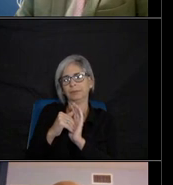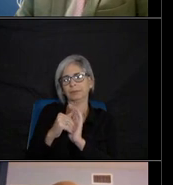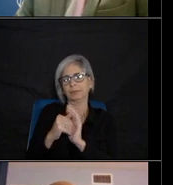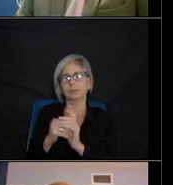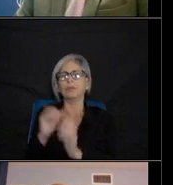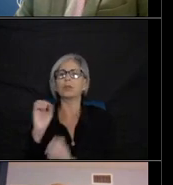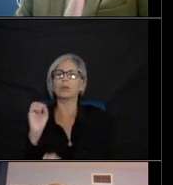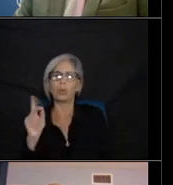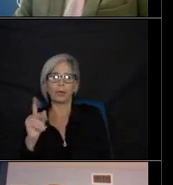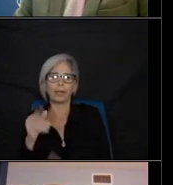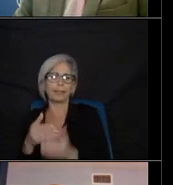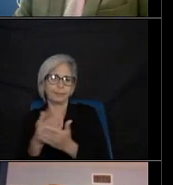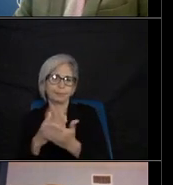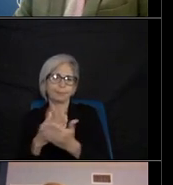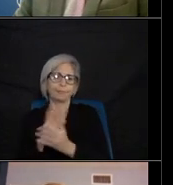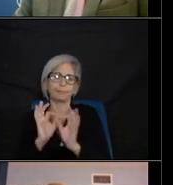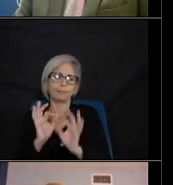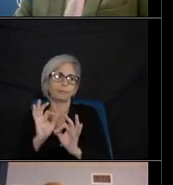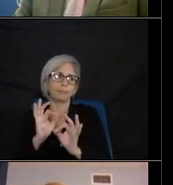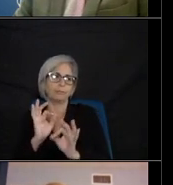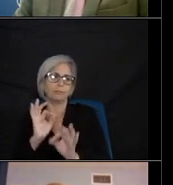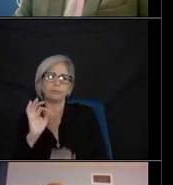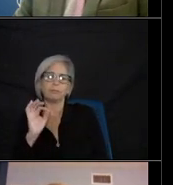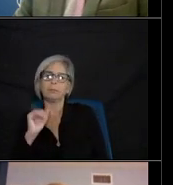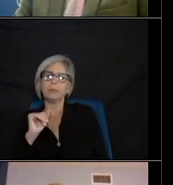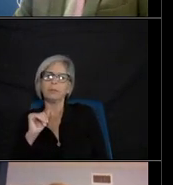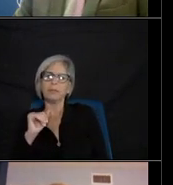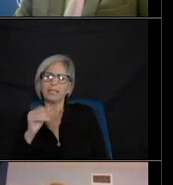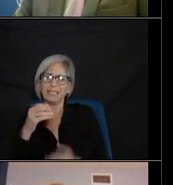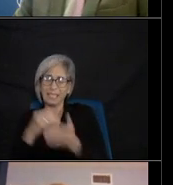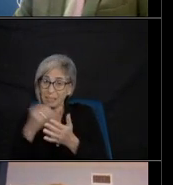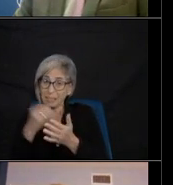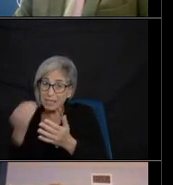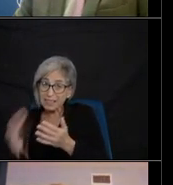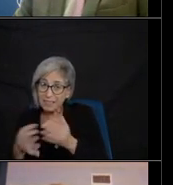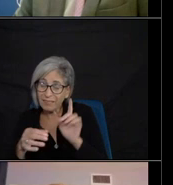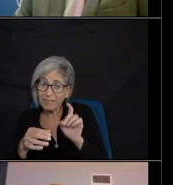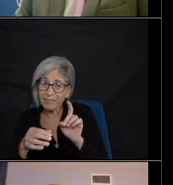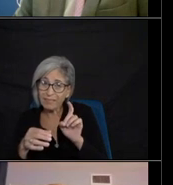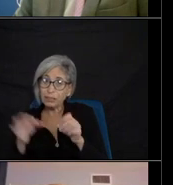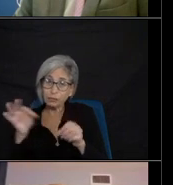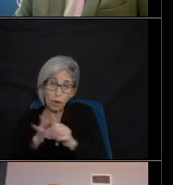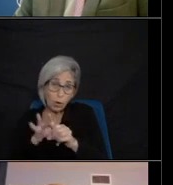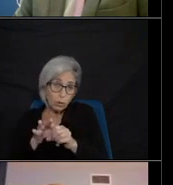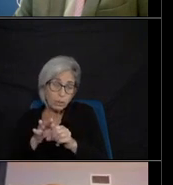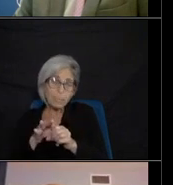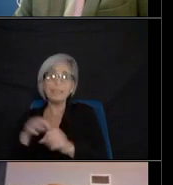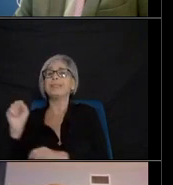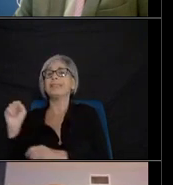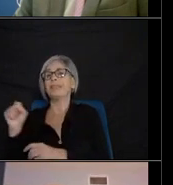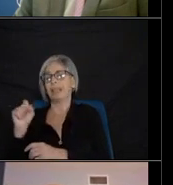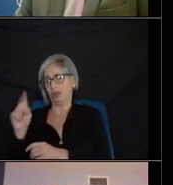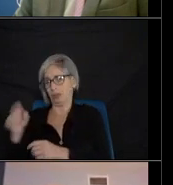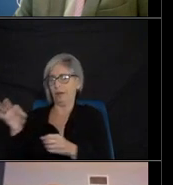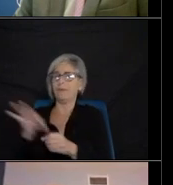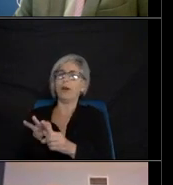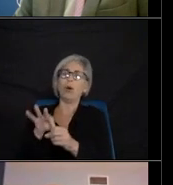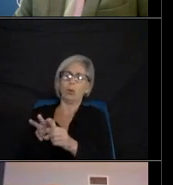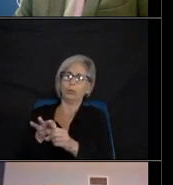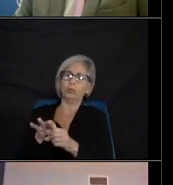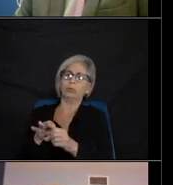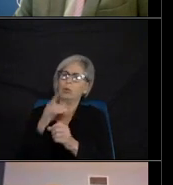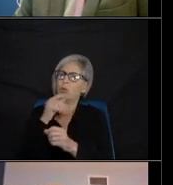All right. Your consensus, Jim, or a vote, or? Yeah, it should be a vote. Yes. Motion right. To approve the